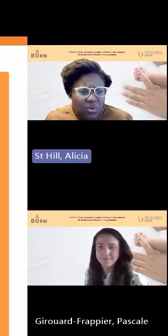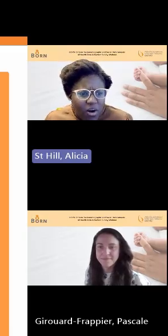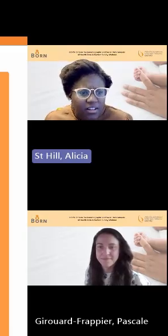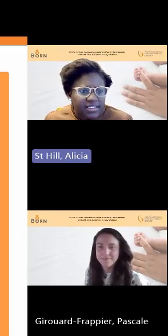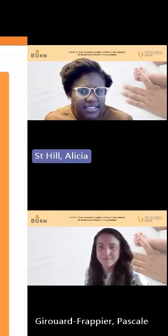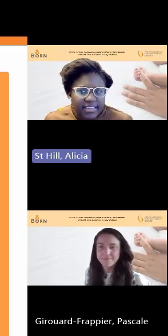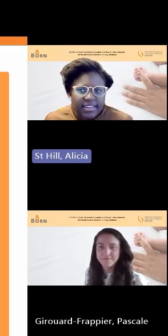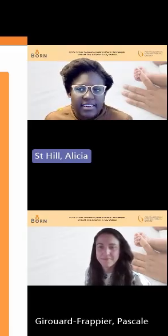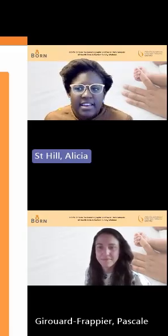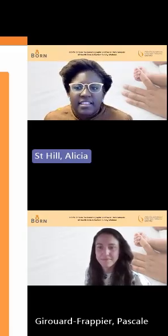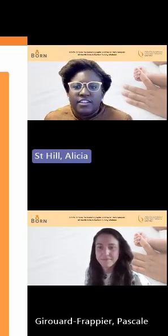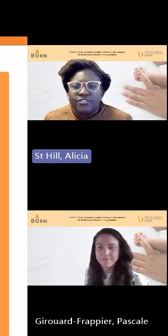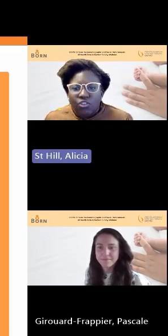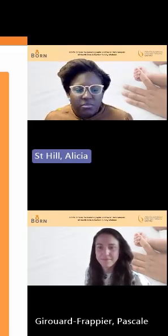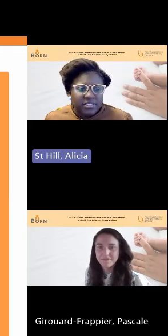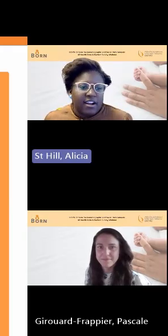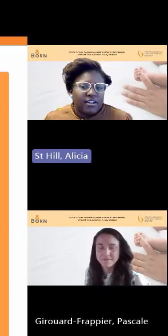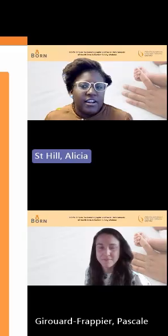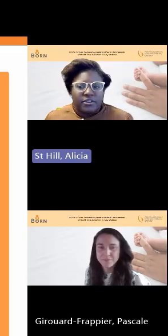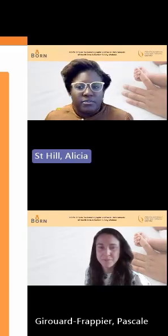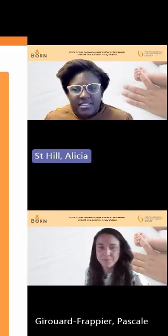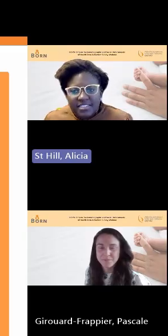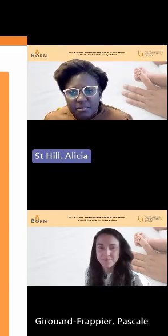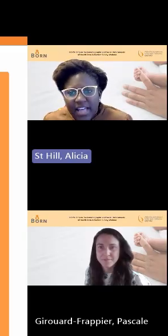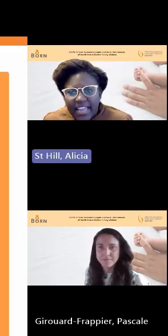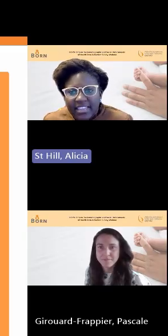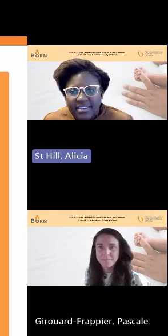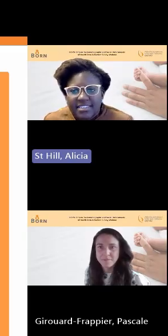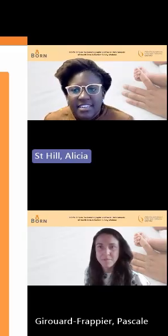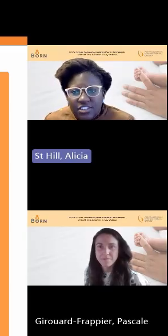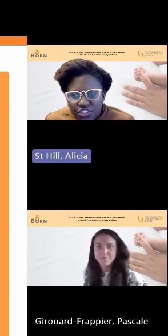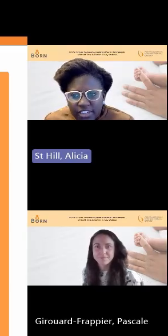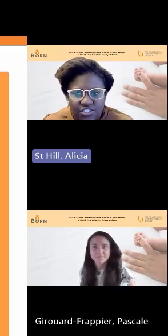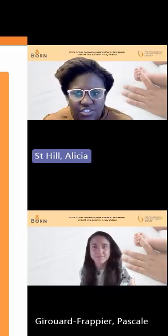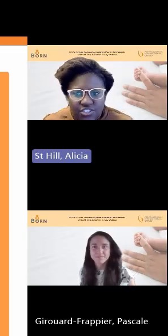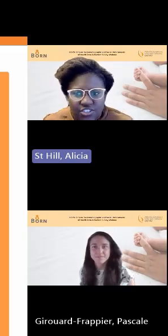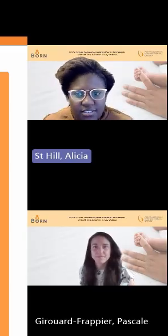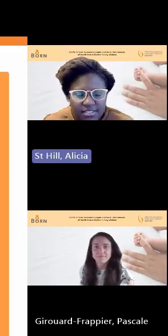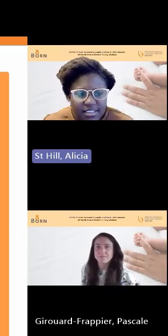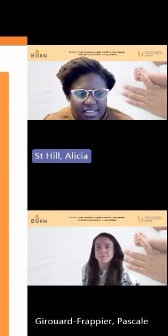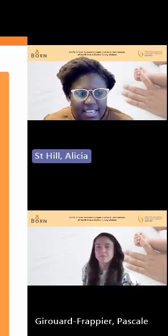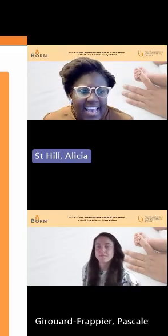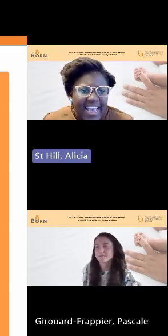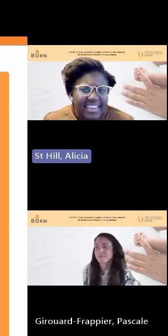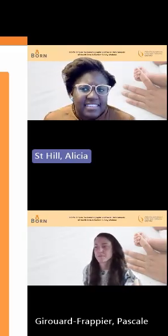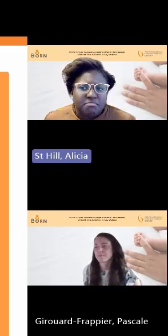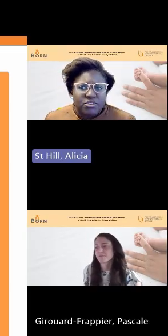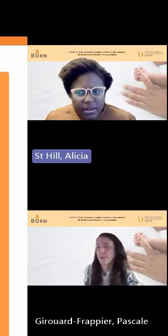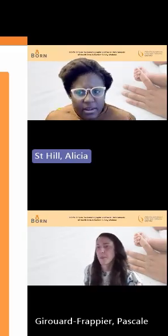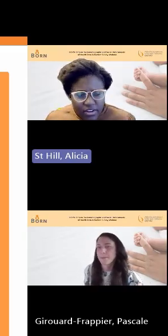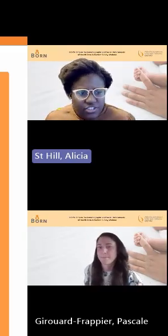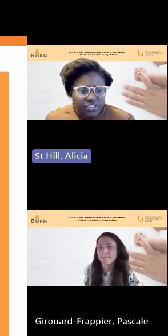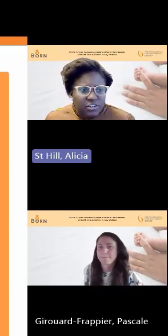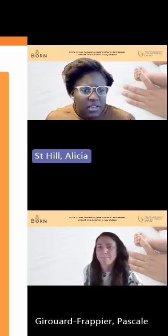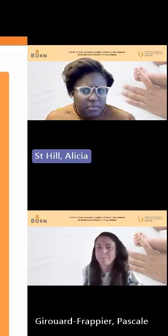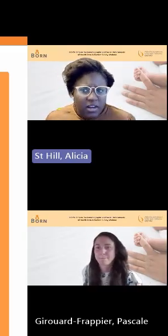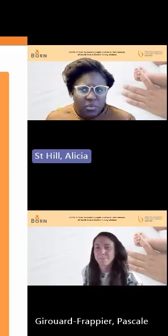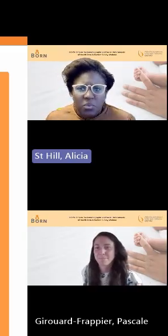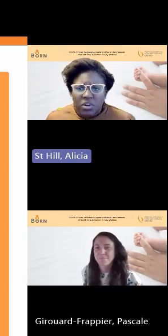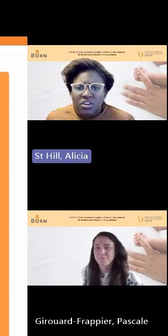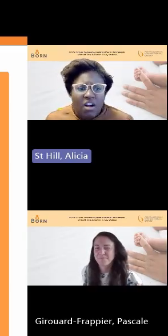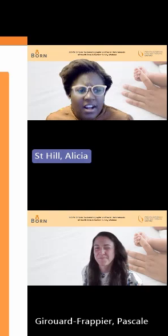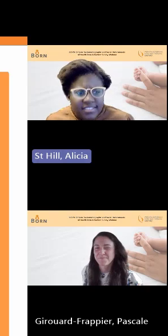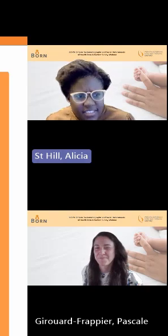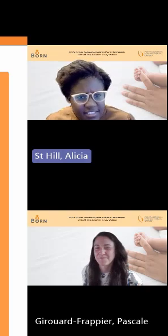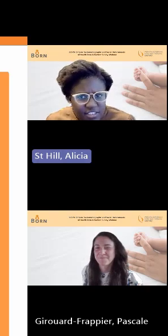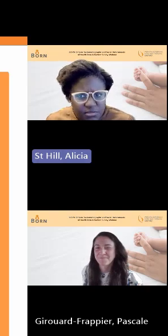share high-quality data that informs care, from system planning to individual care decisions. And as a prescribed registry under PHIPAA,